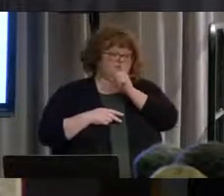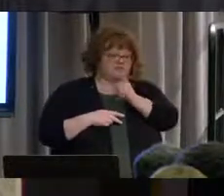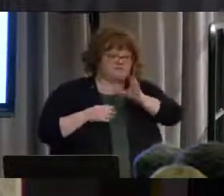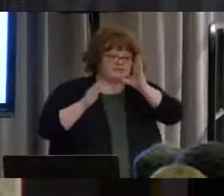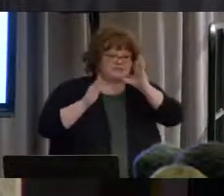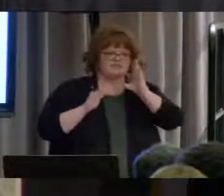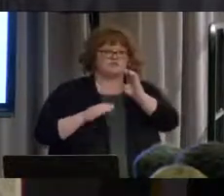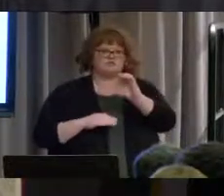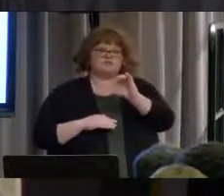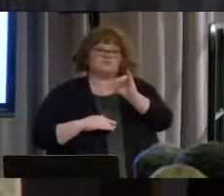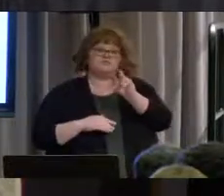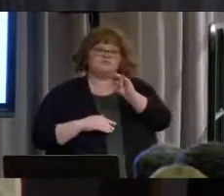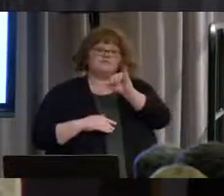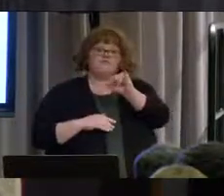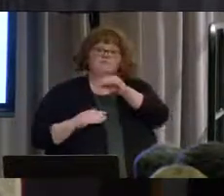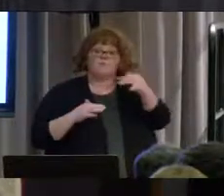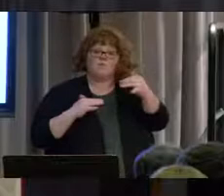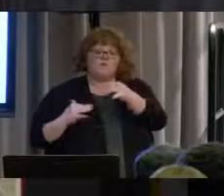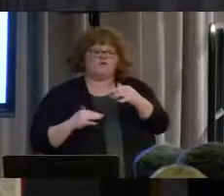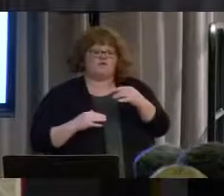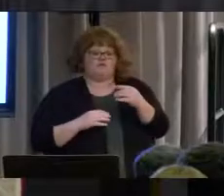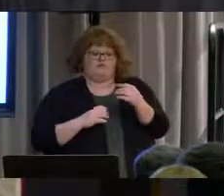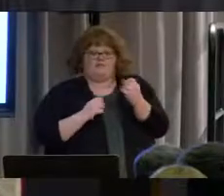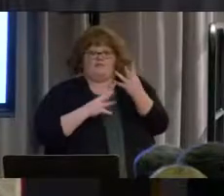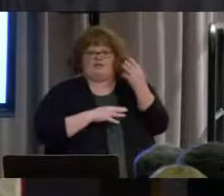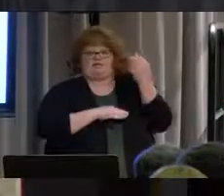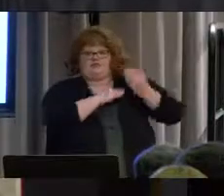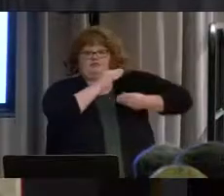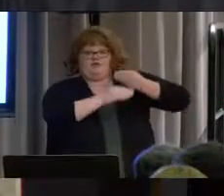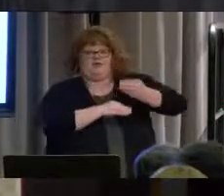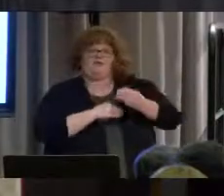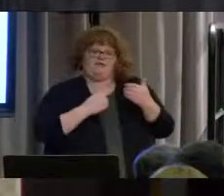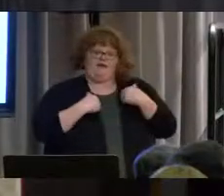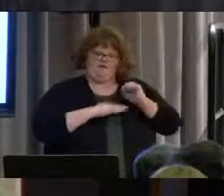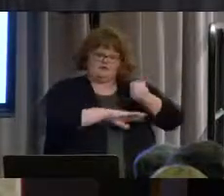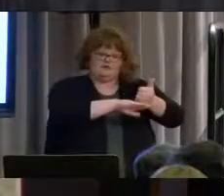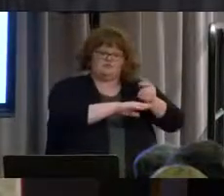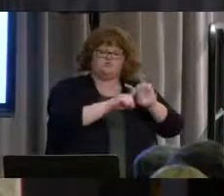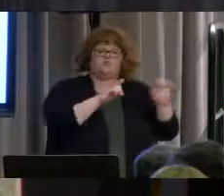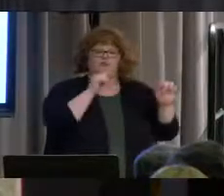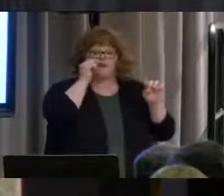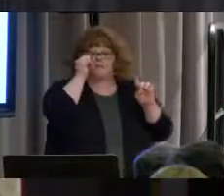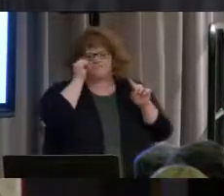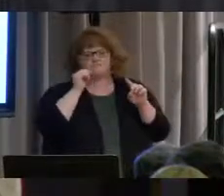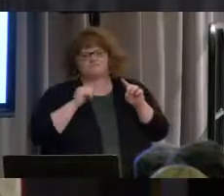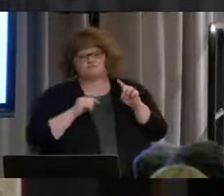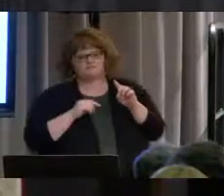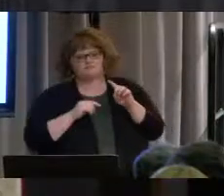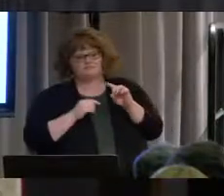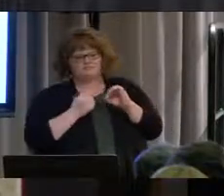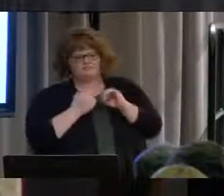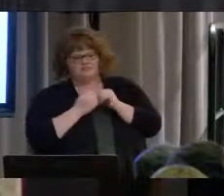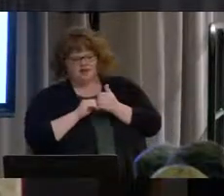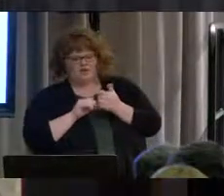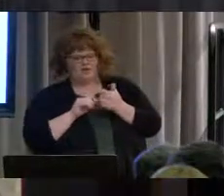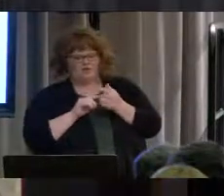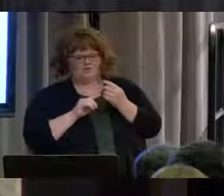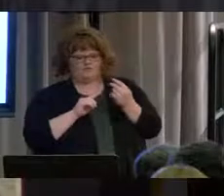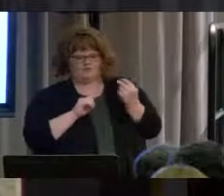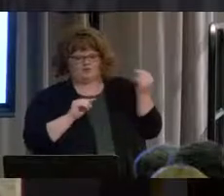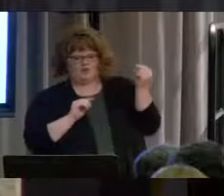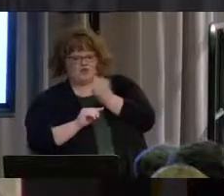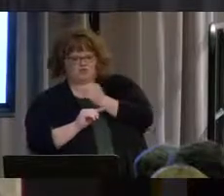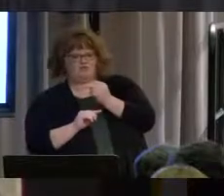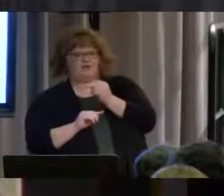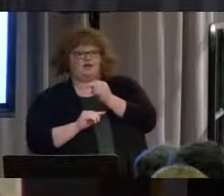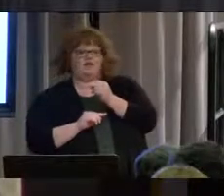generations, even though it had these statues there, I used to kid my friends that somehow I went directly from Thomas Jefferson to today. I believe